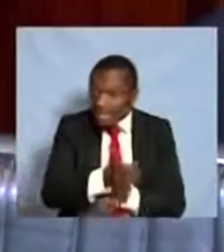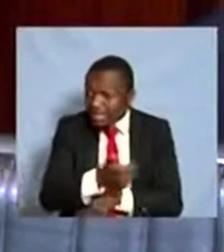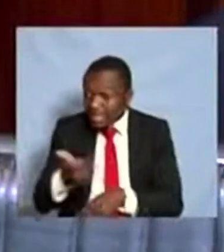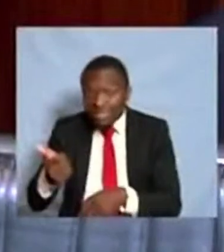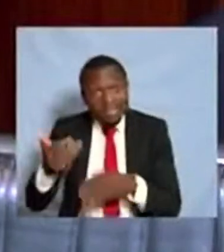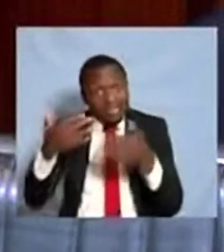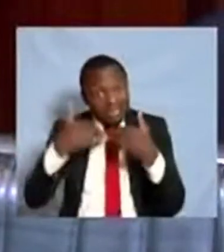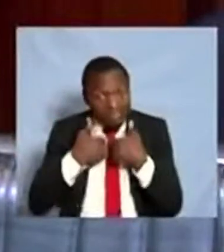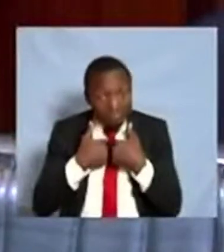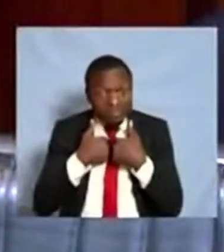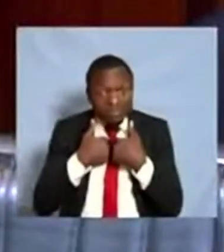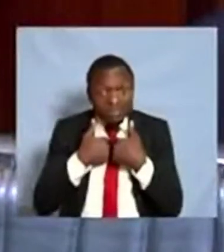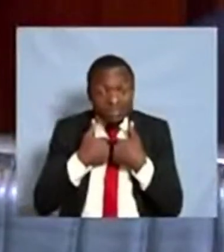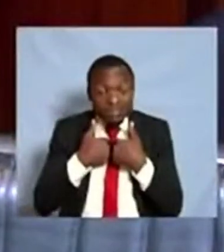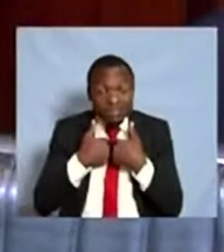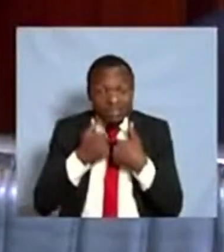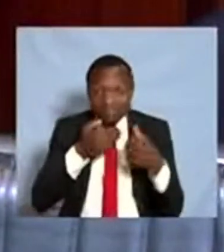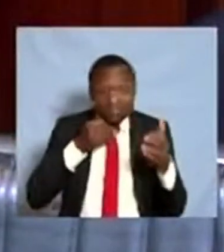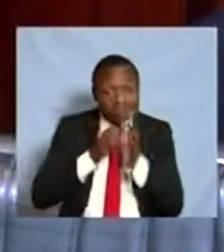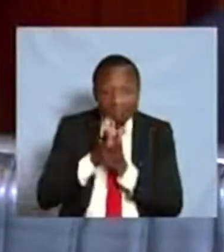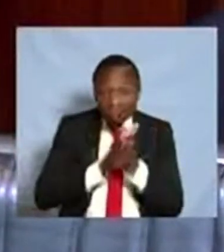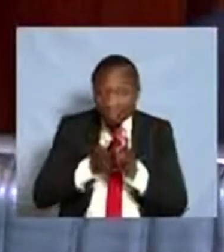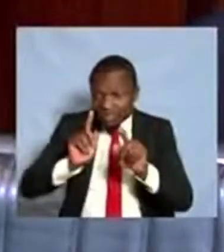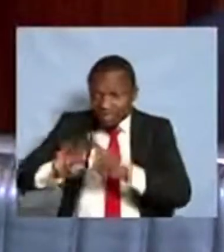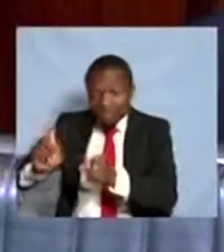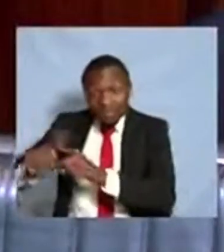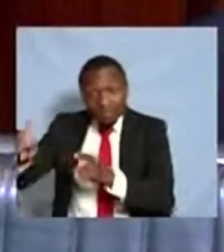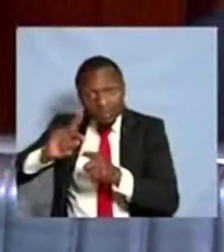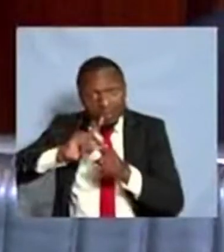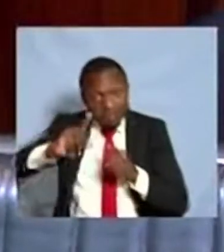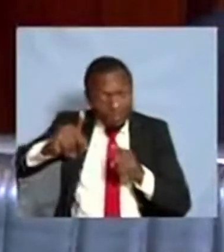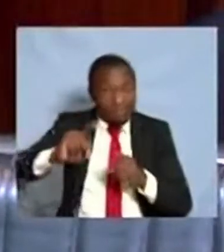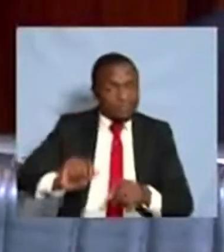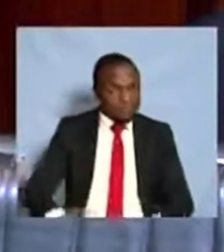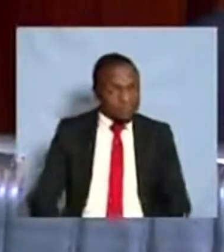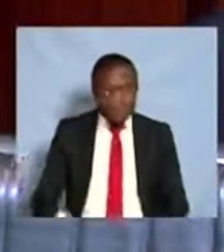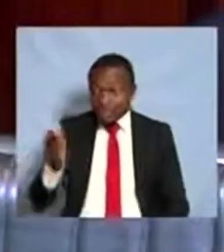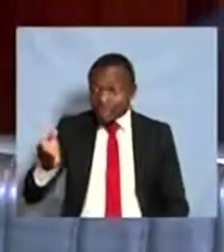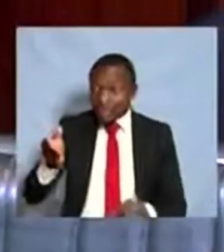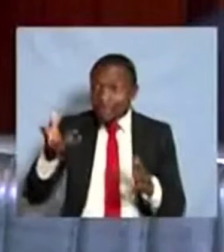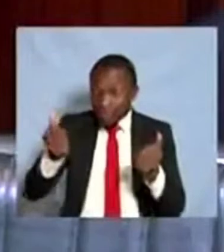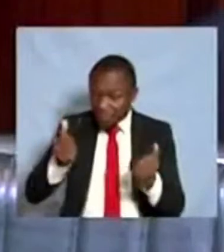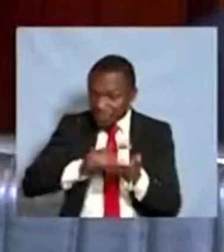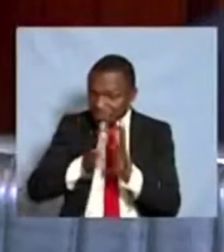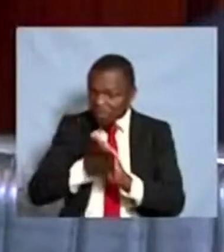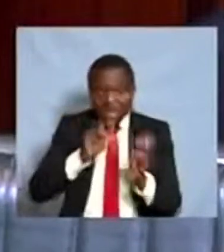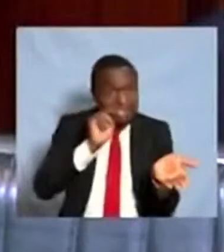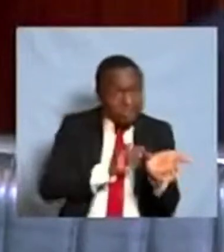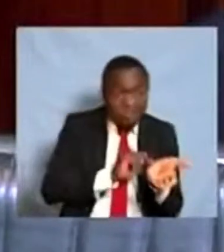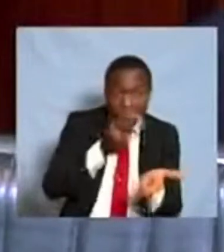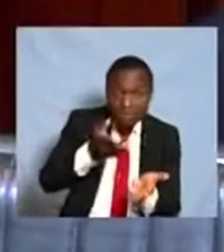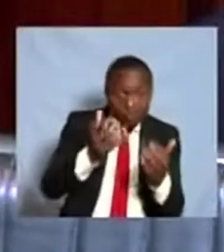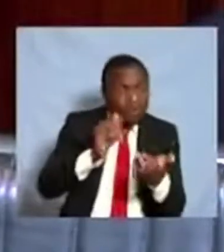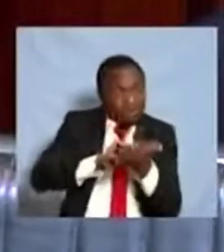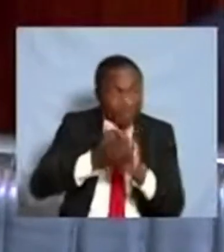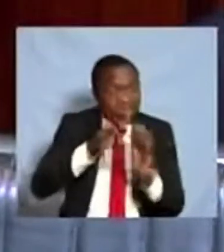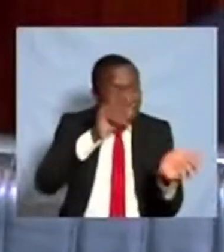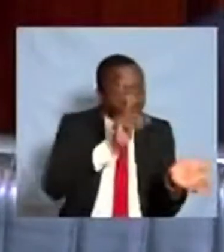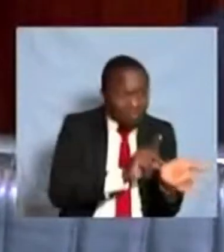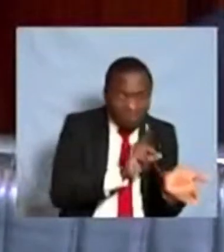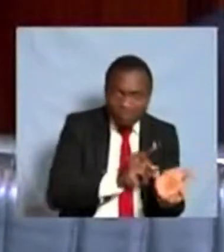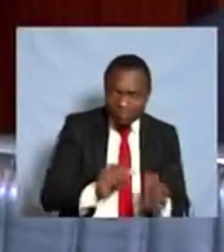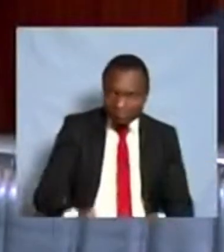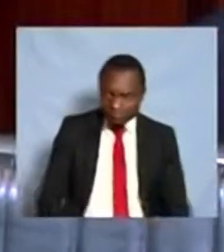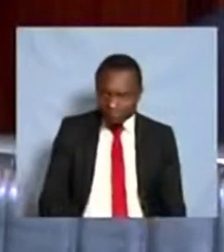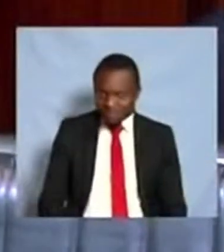got aspirations in the particular fields that they train in. This person wants to be a nurse. This person wants to be a doctor. They want to remain that